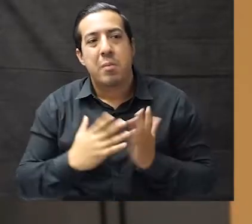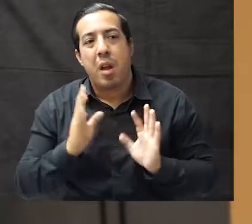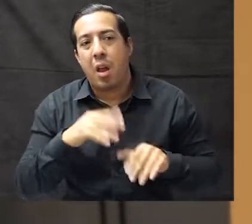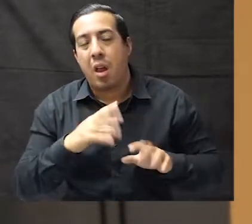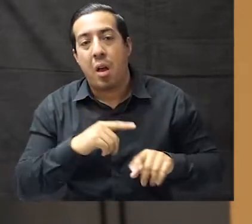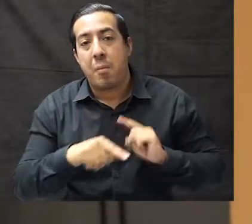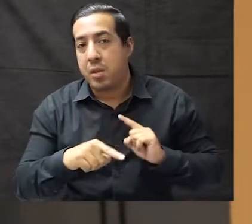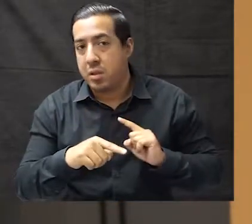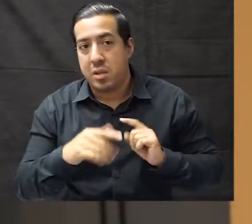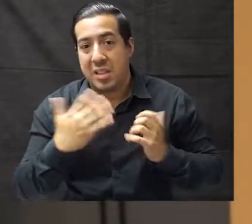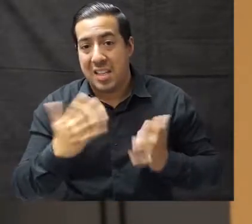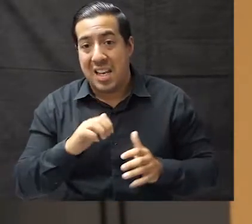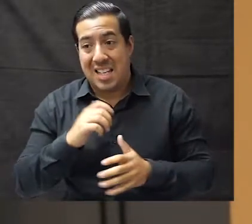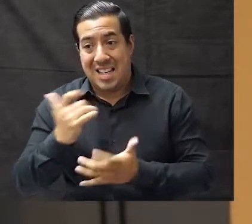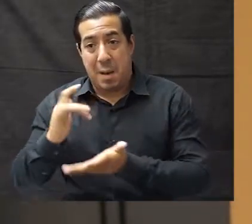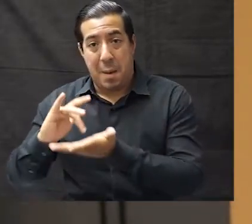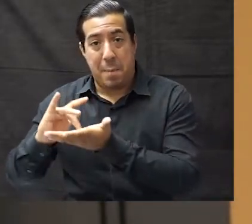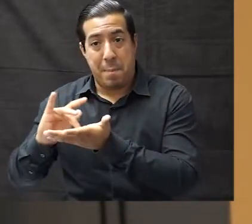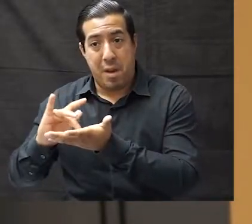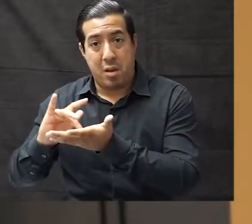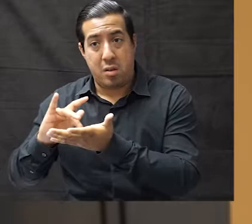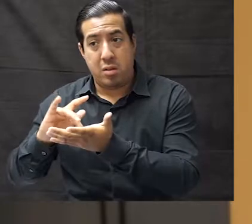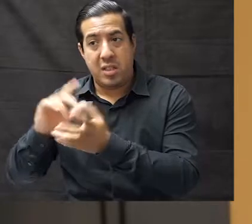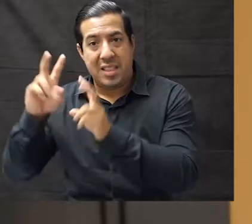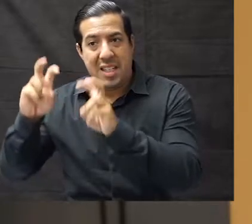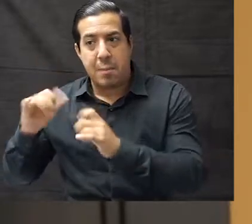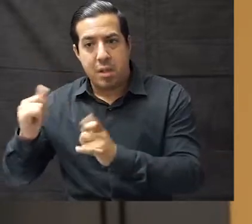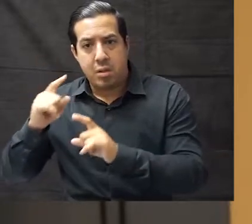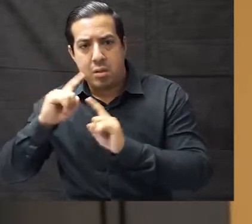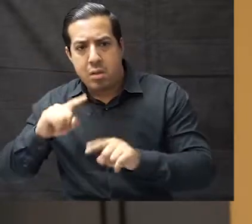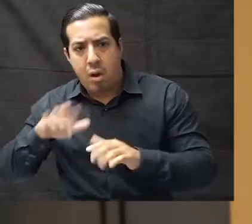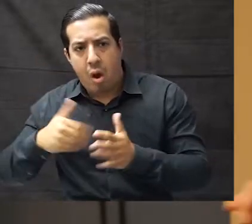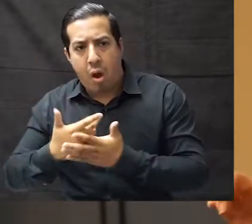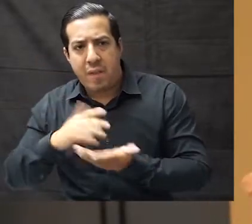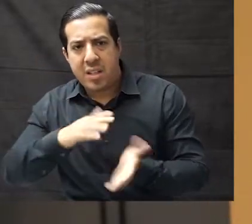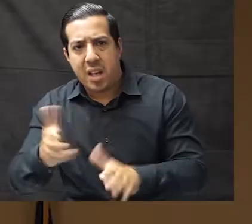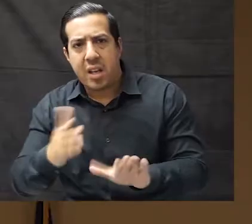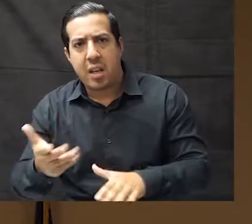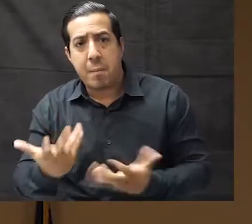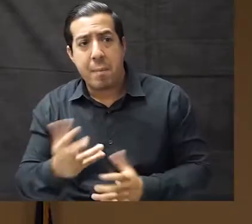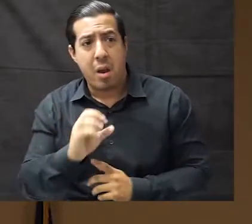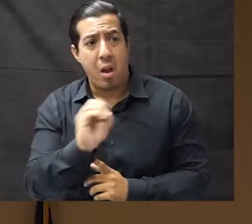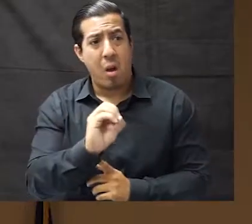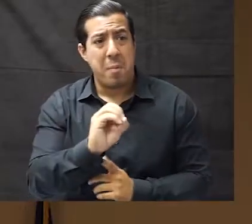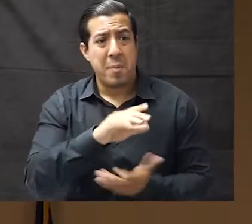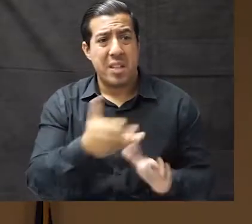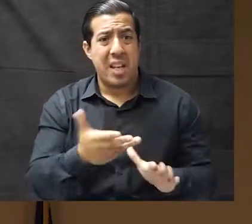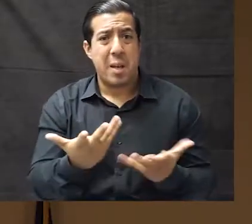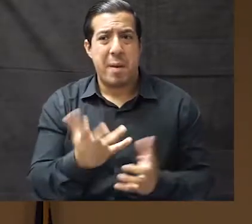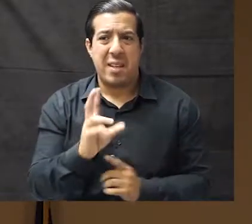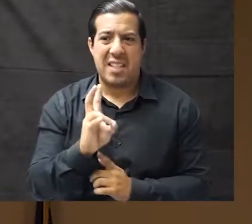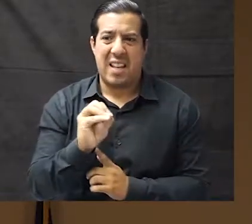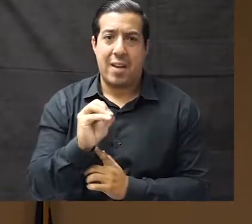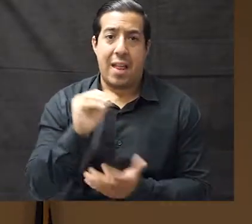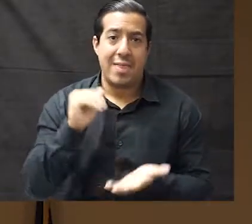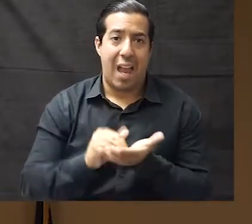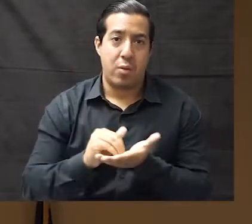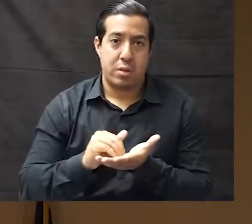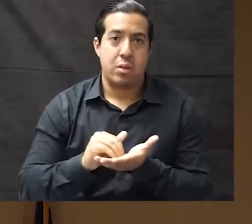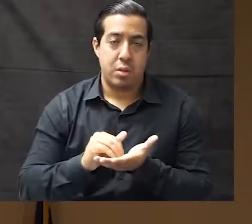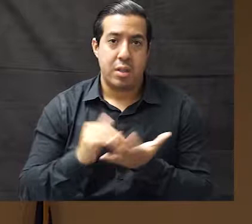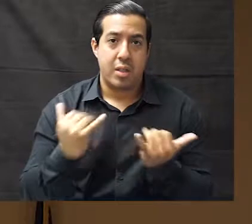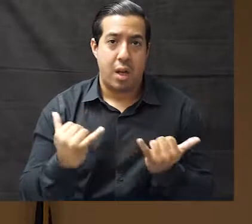All right, so what is fentanyl? Fentanyl is what we refer to as